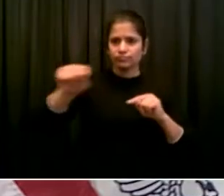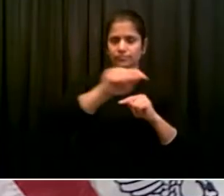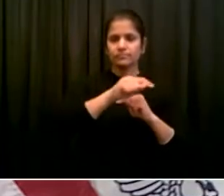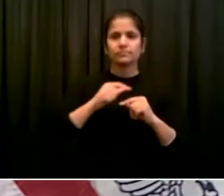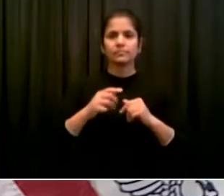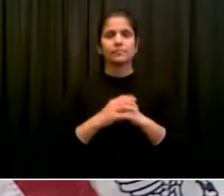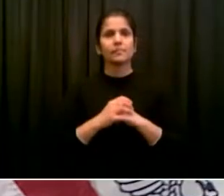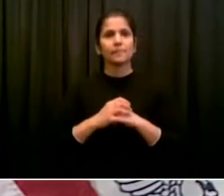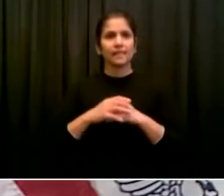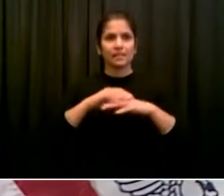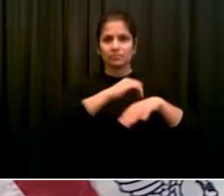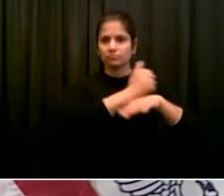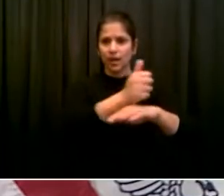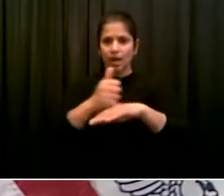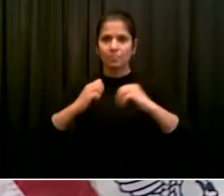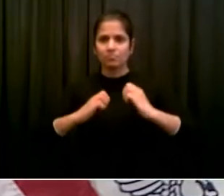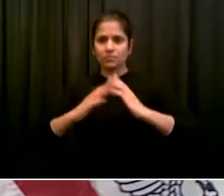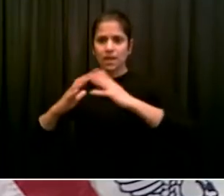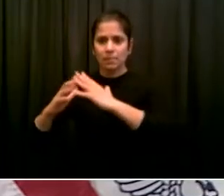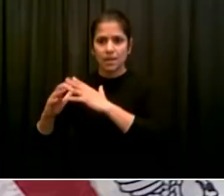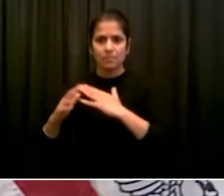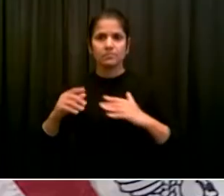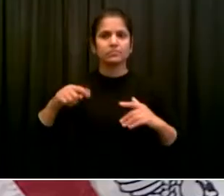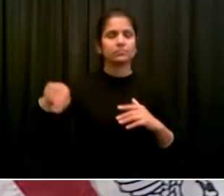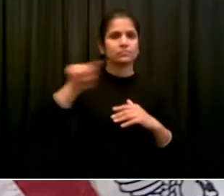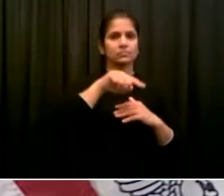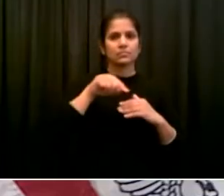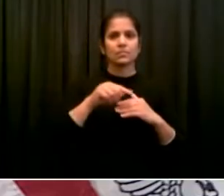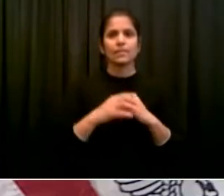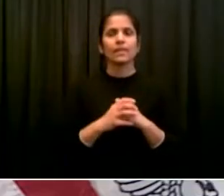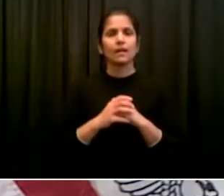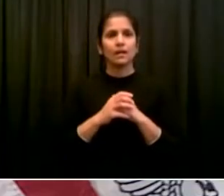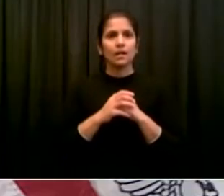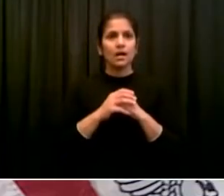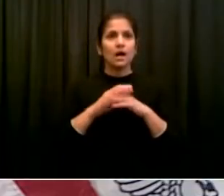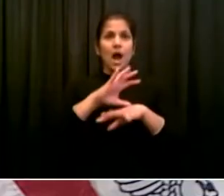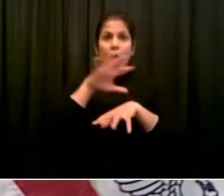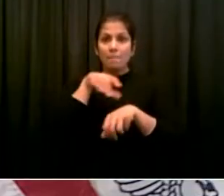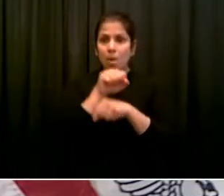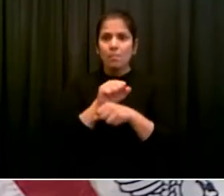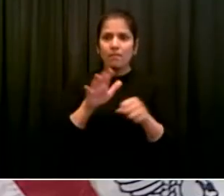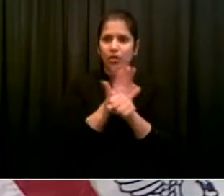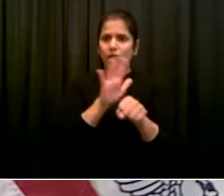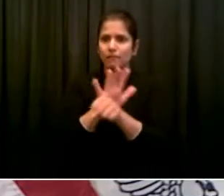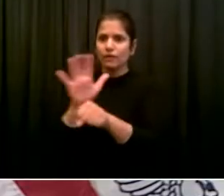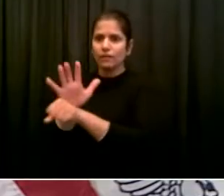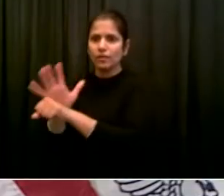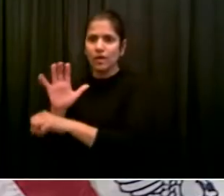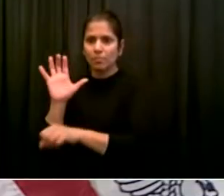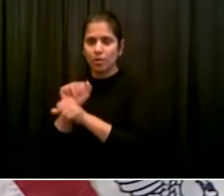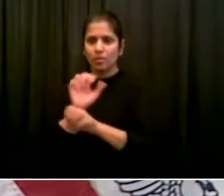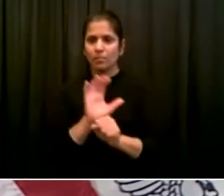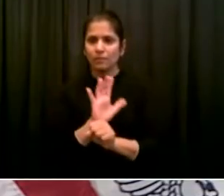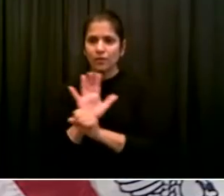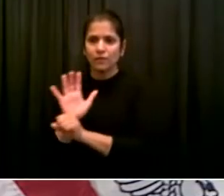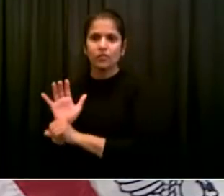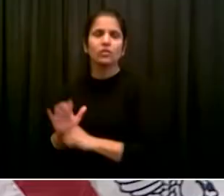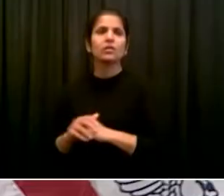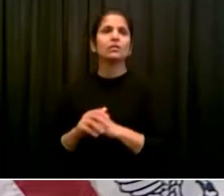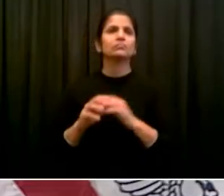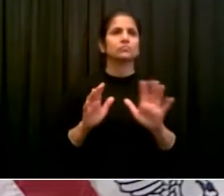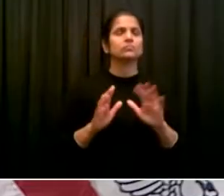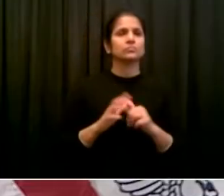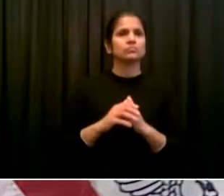of color and immigrant communities, those appointments are being filled nonstop. There's no lack of people who want the appointments. They're filling up, and it's creating more